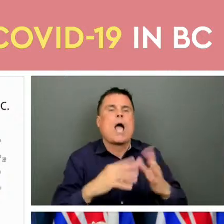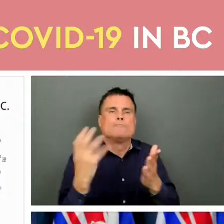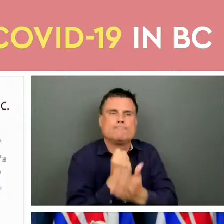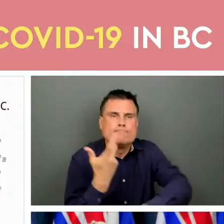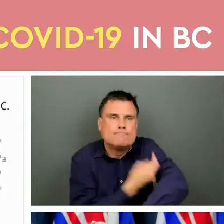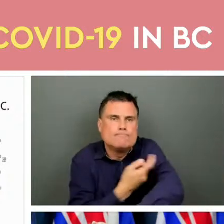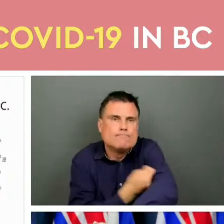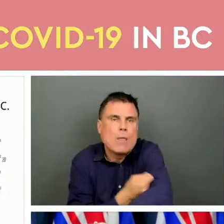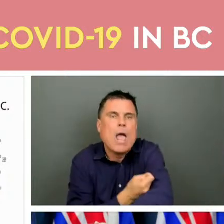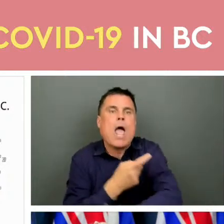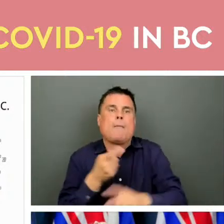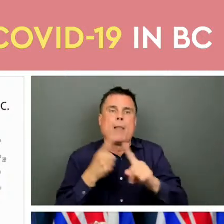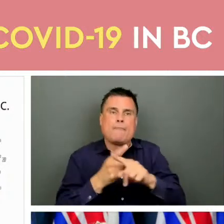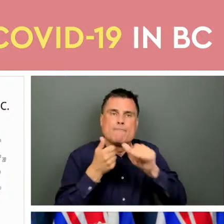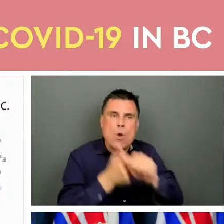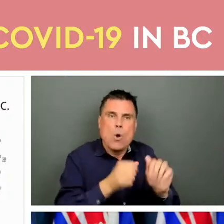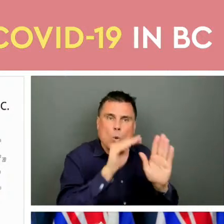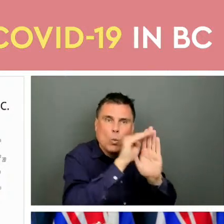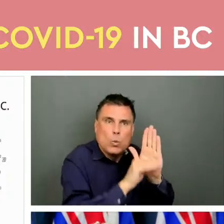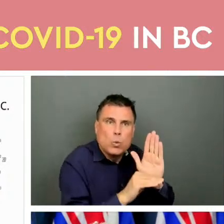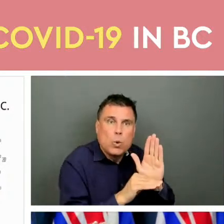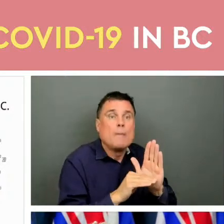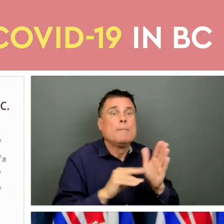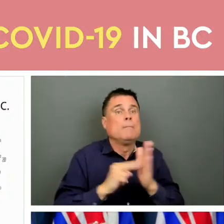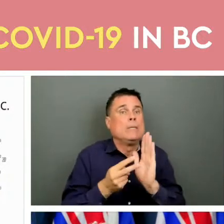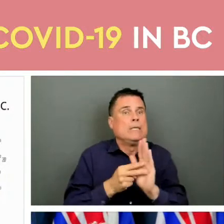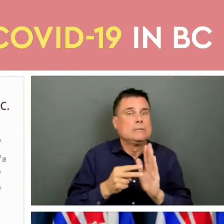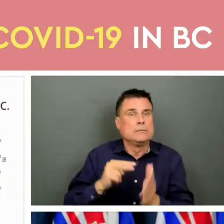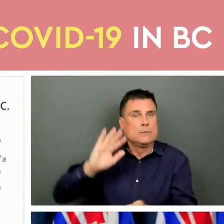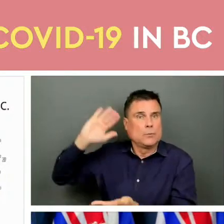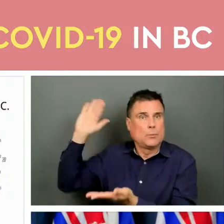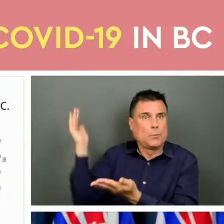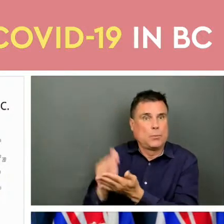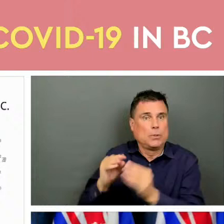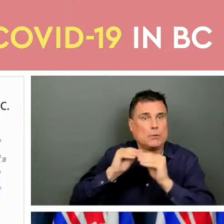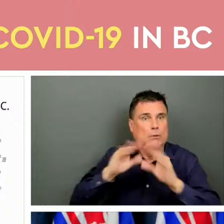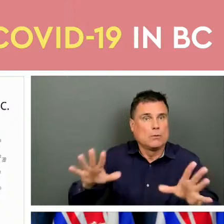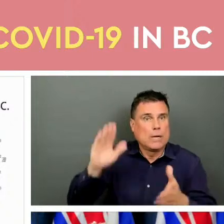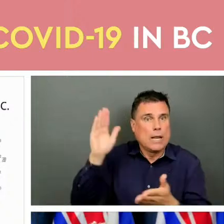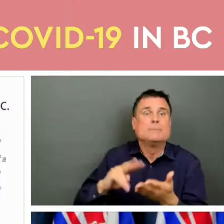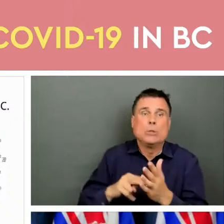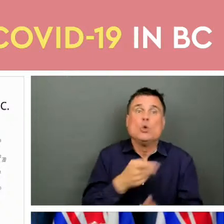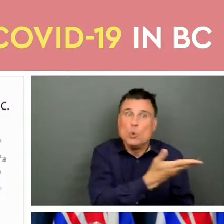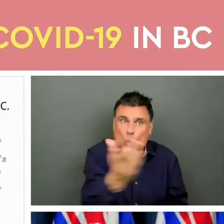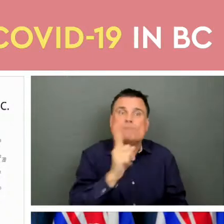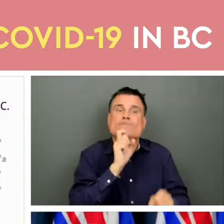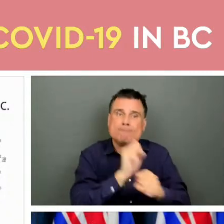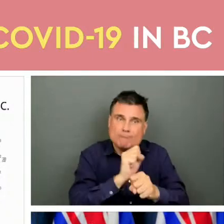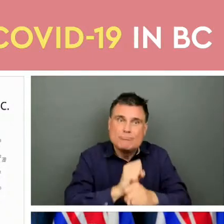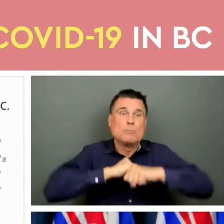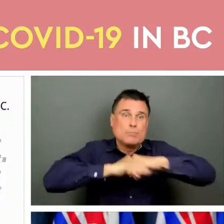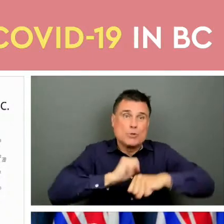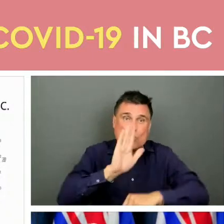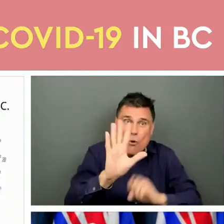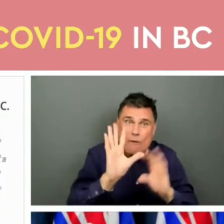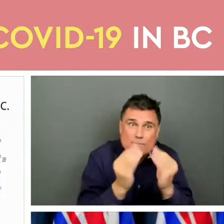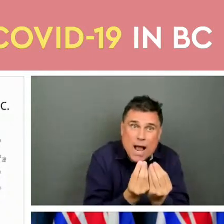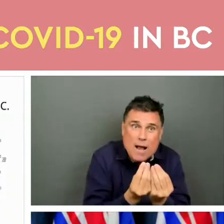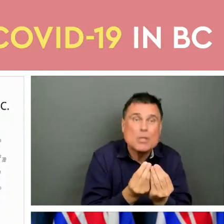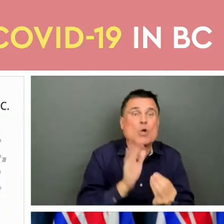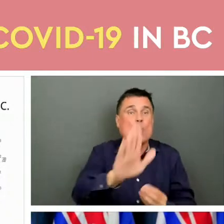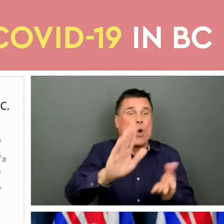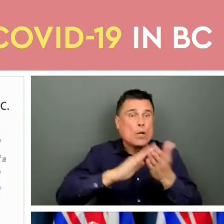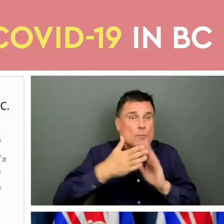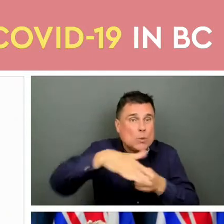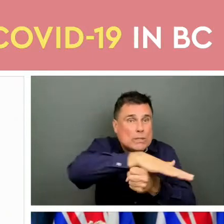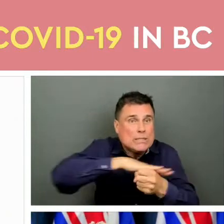that transmission has gone down. We've been protecting our family, our communities across the board. And we